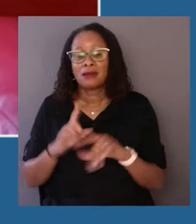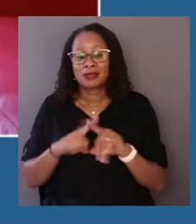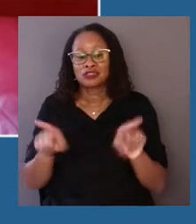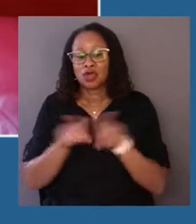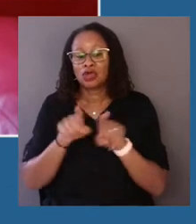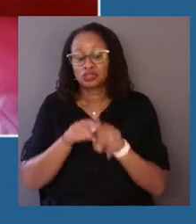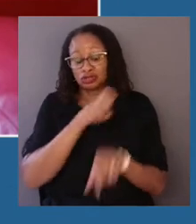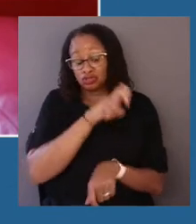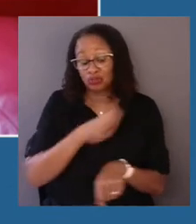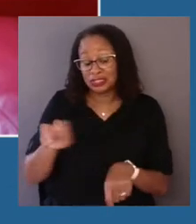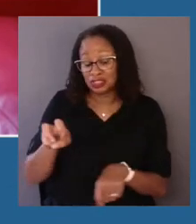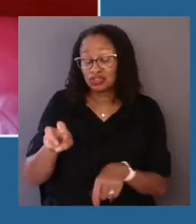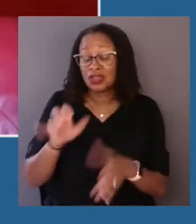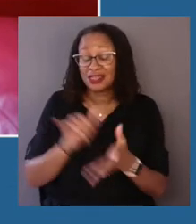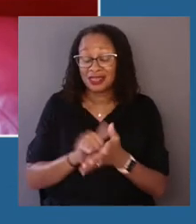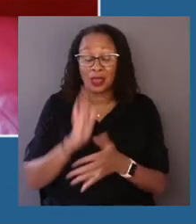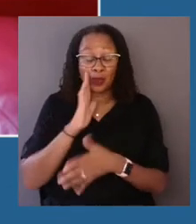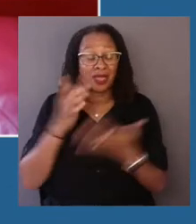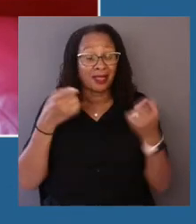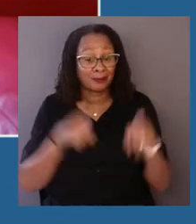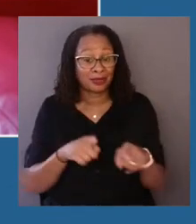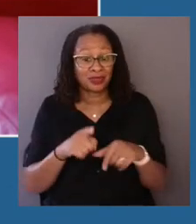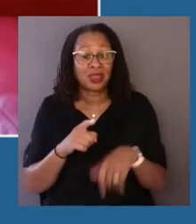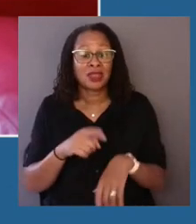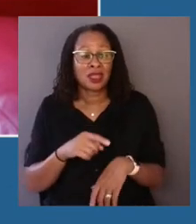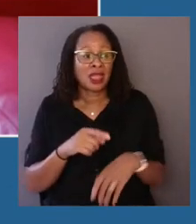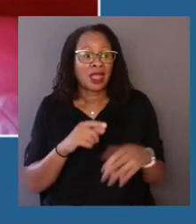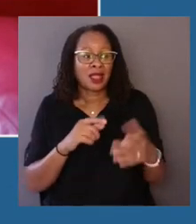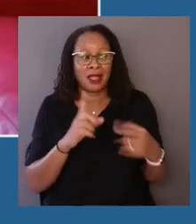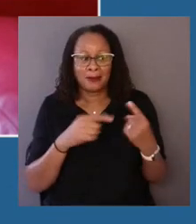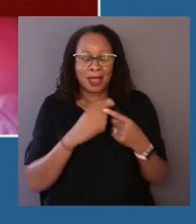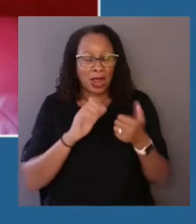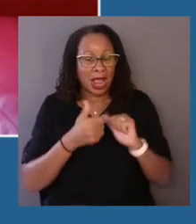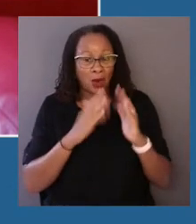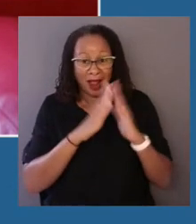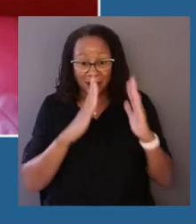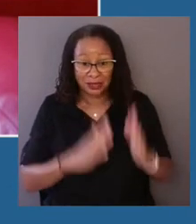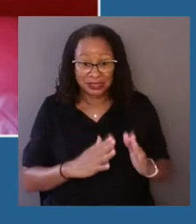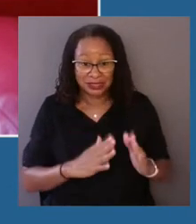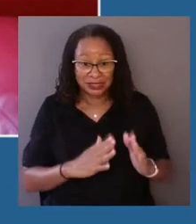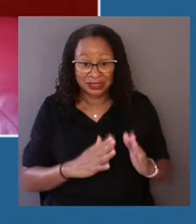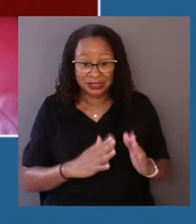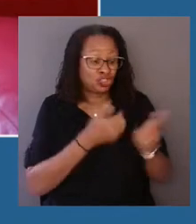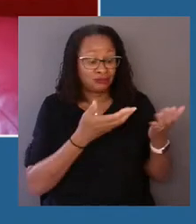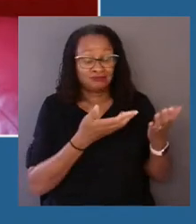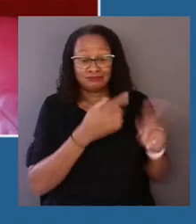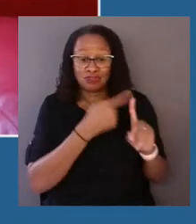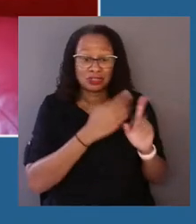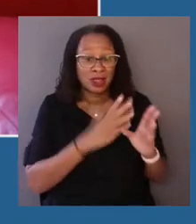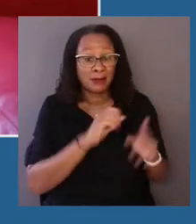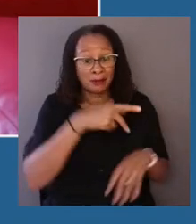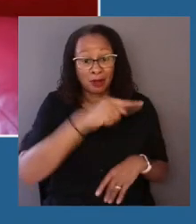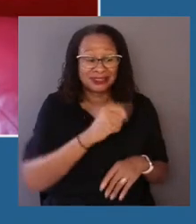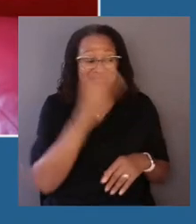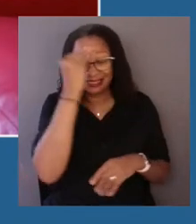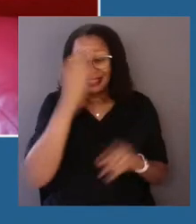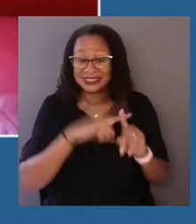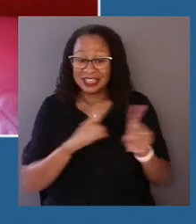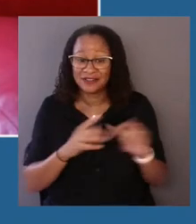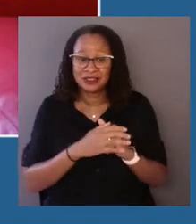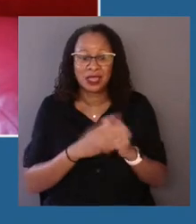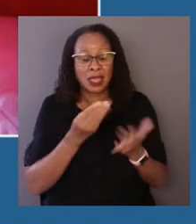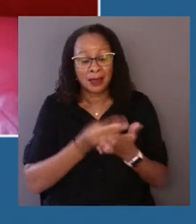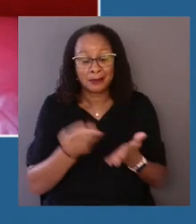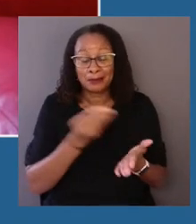transition that will happen in terms of how households think differently, purchase